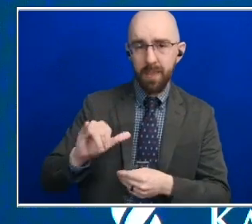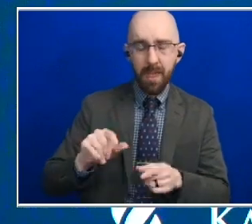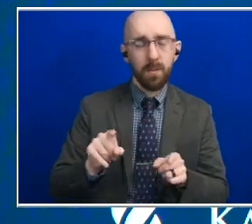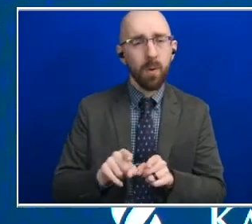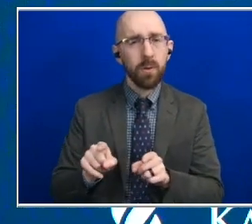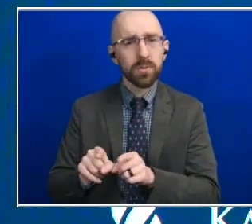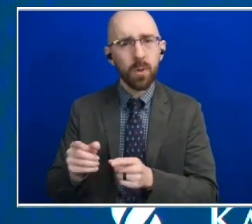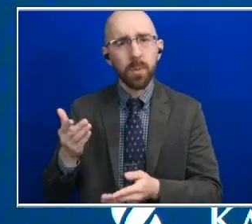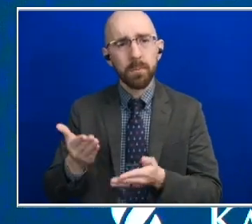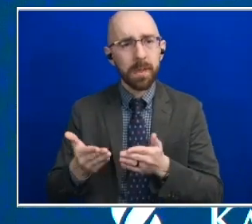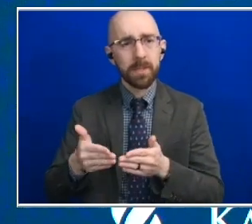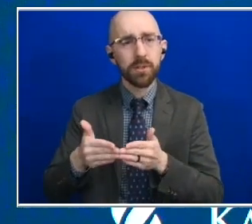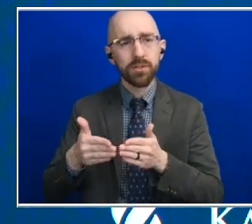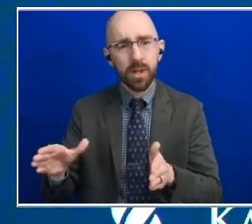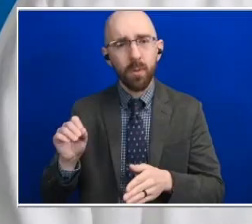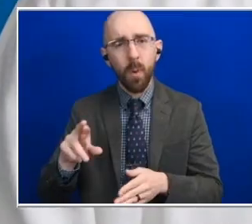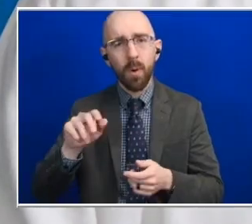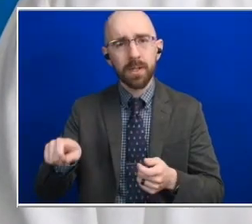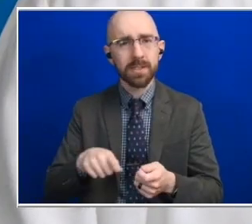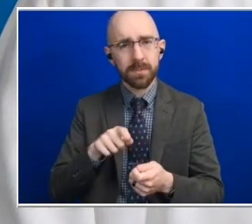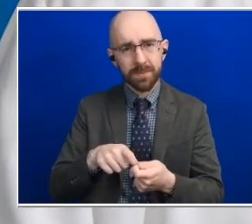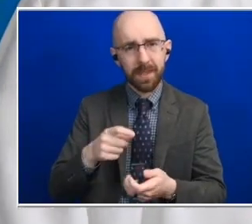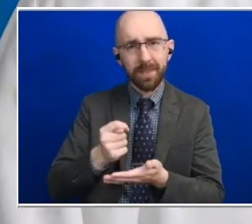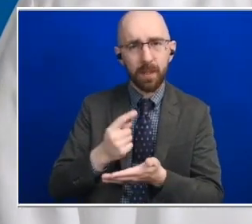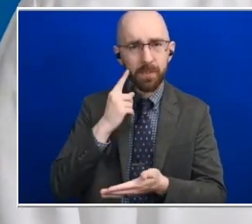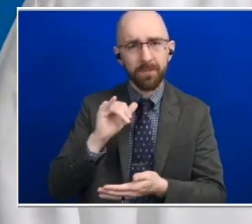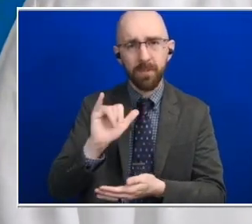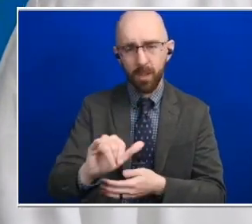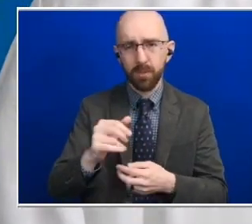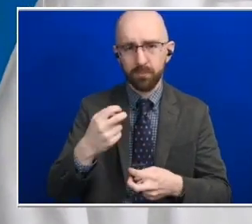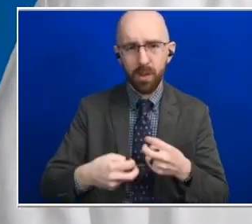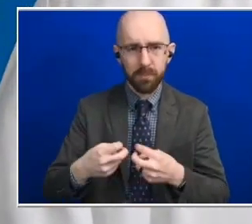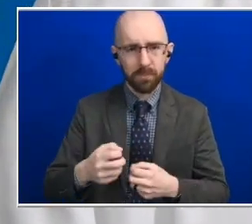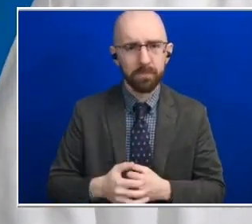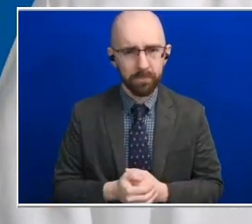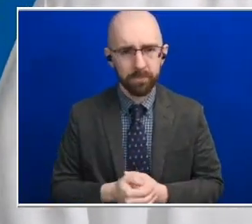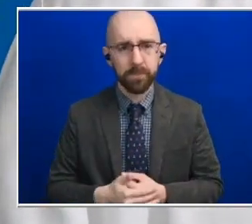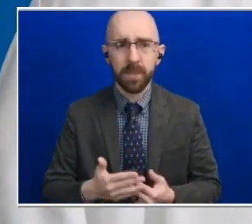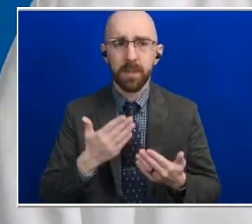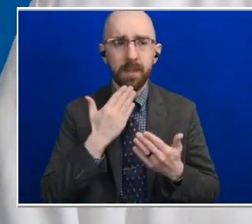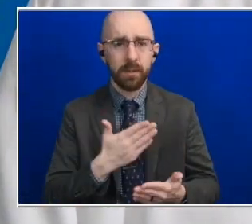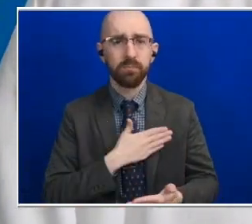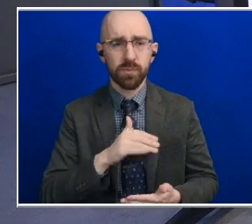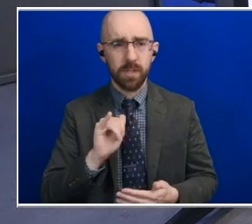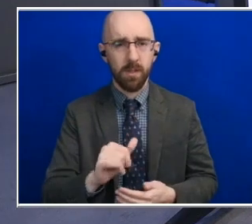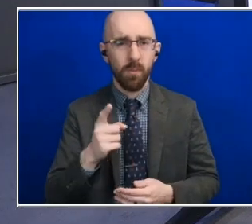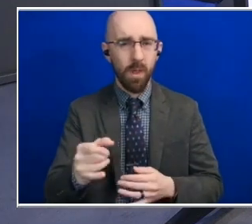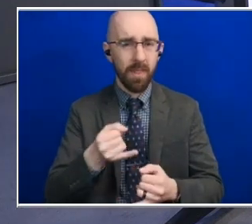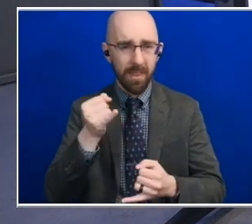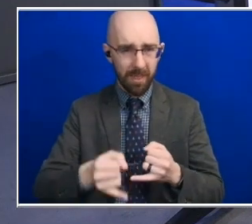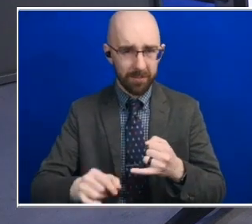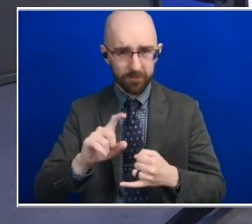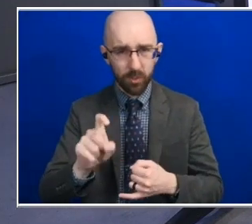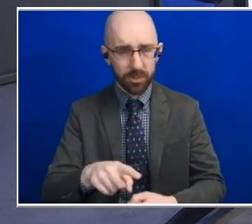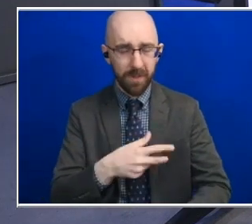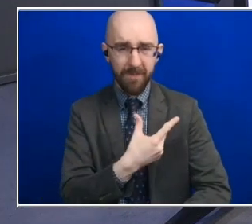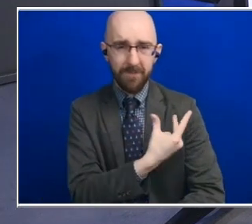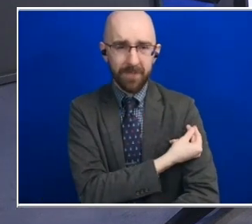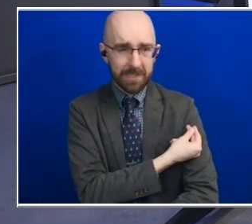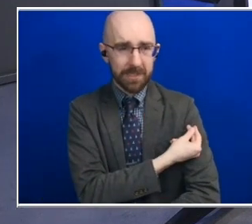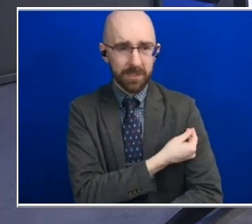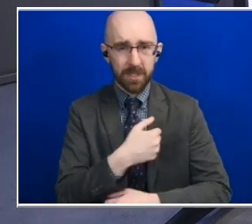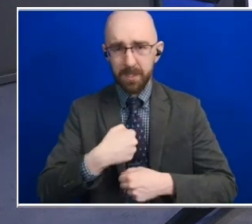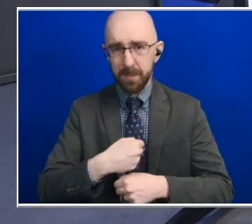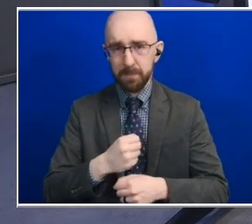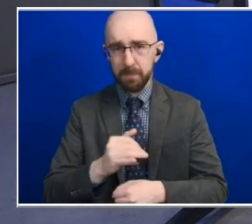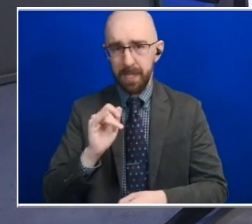or specific therapies for those problems. Thank you, sir. Appreciate it. And one last question. Does vaccination make it better? We've